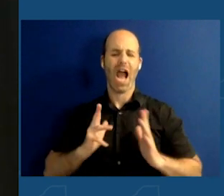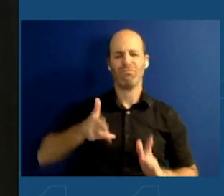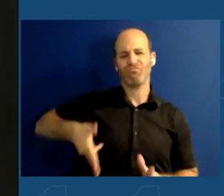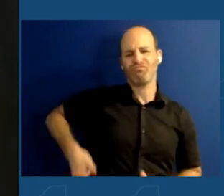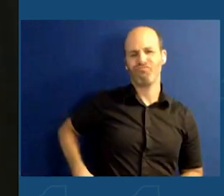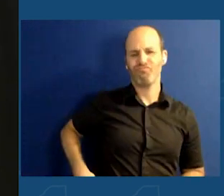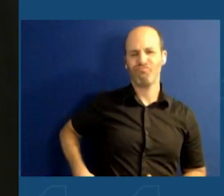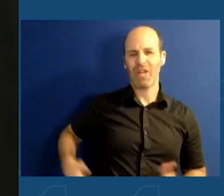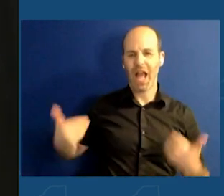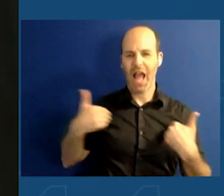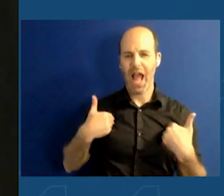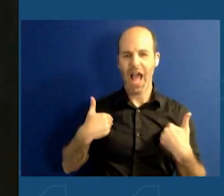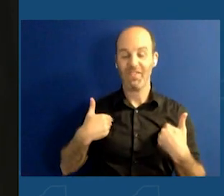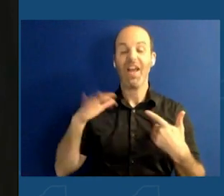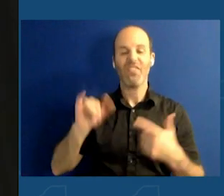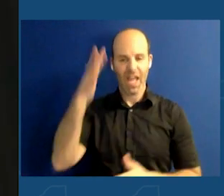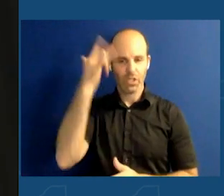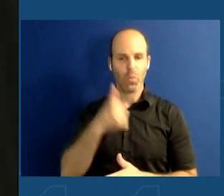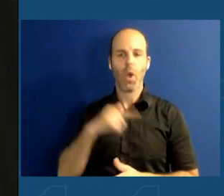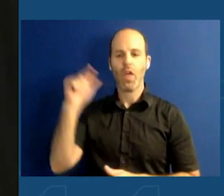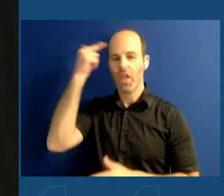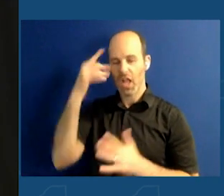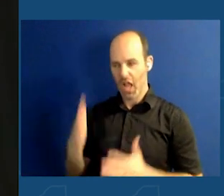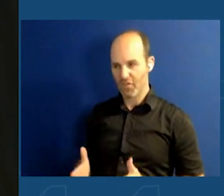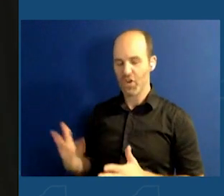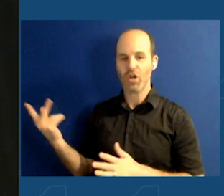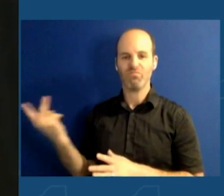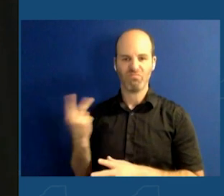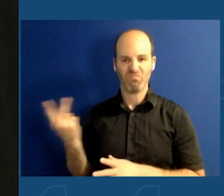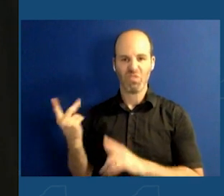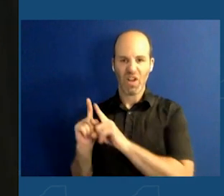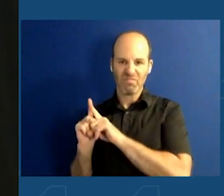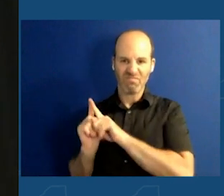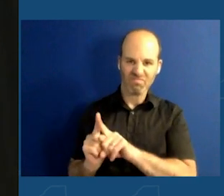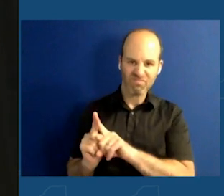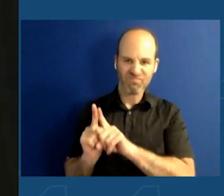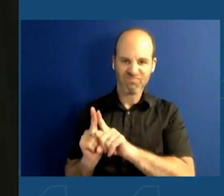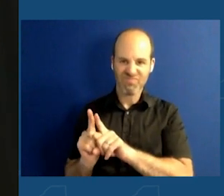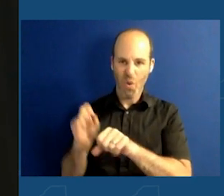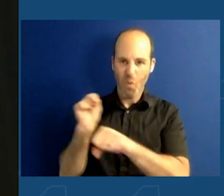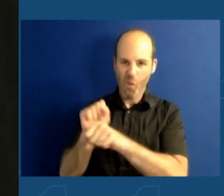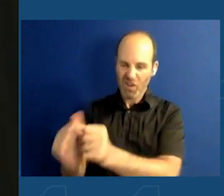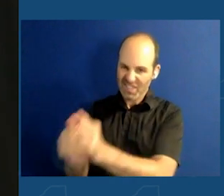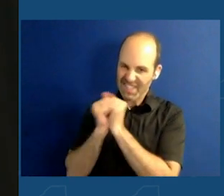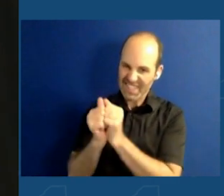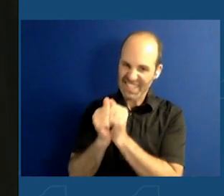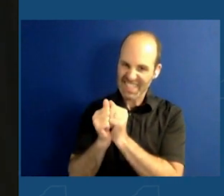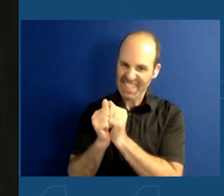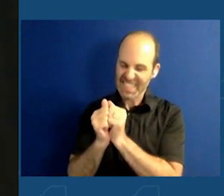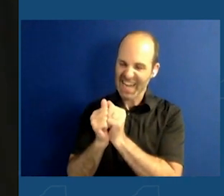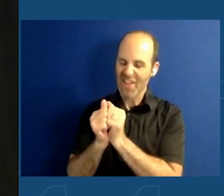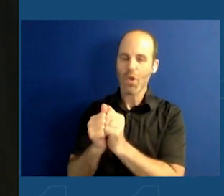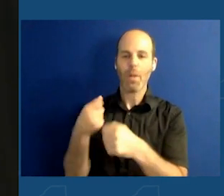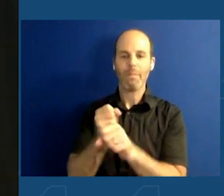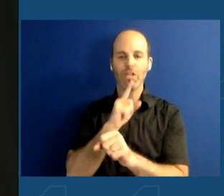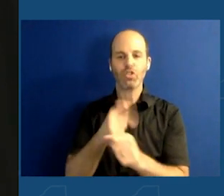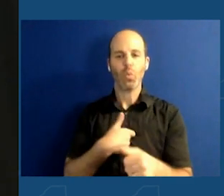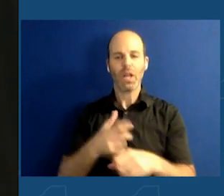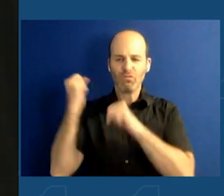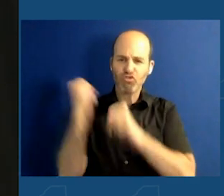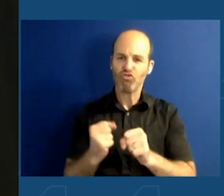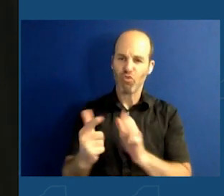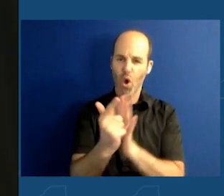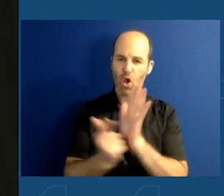is why the governor and I are joined at the hip and making sure that we have strong laws to deal with these